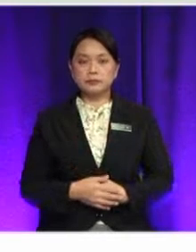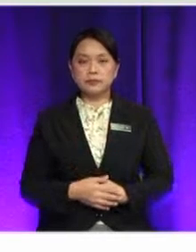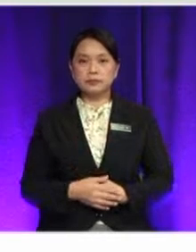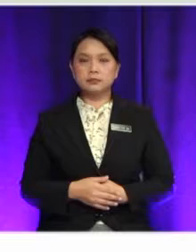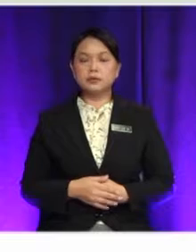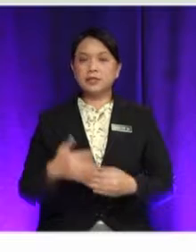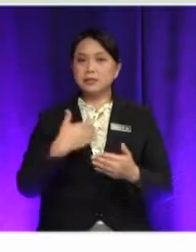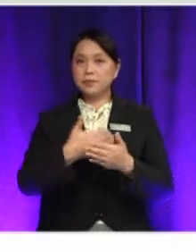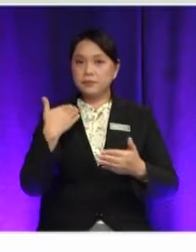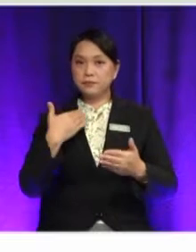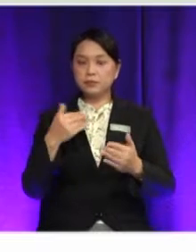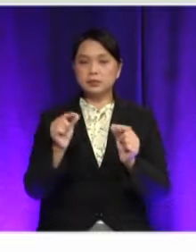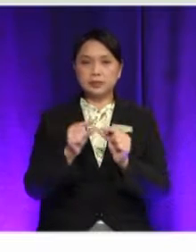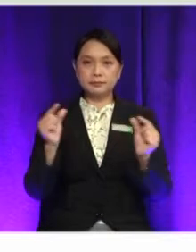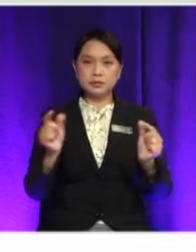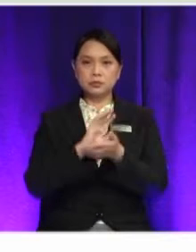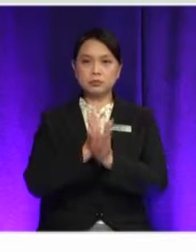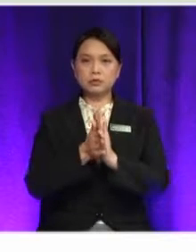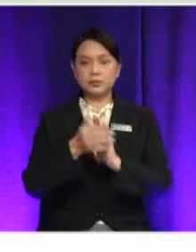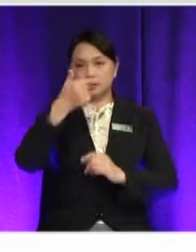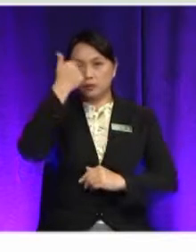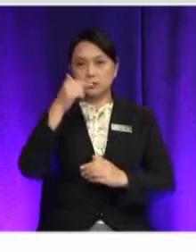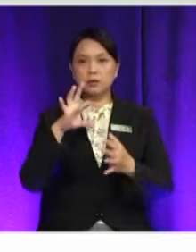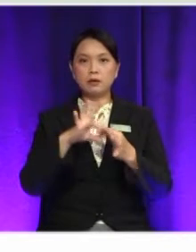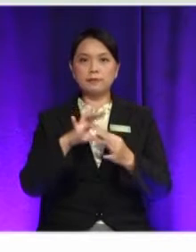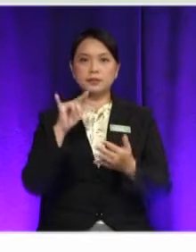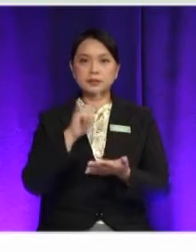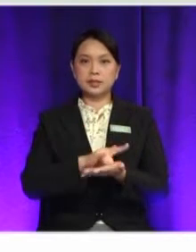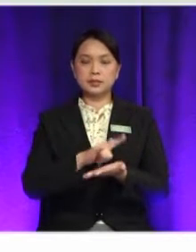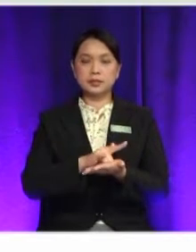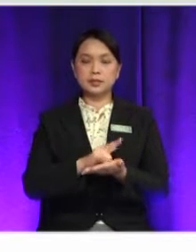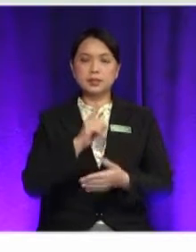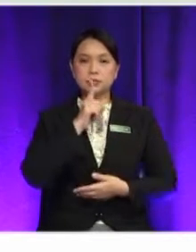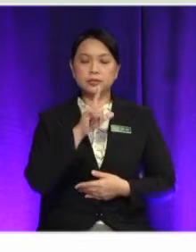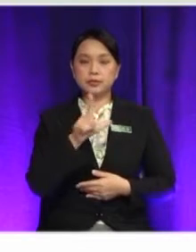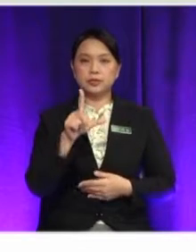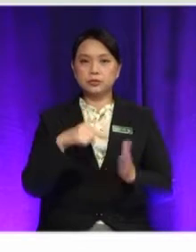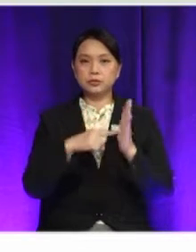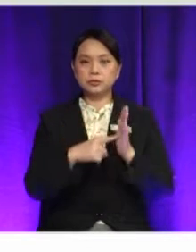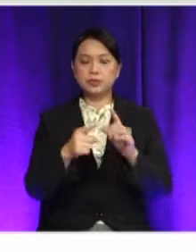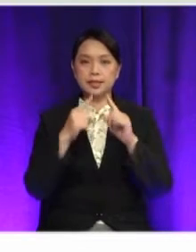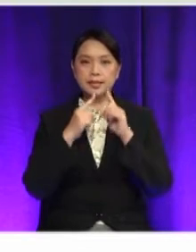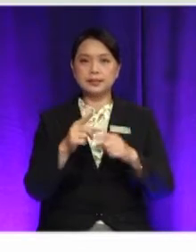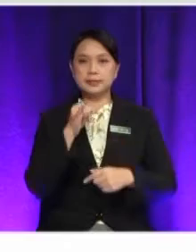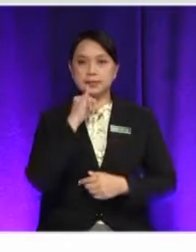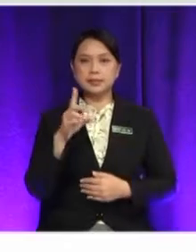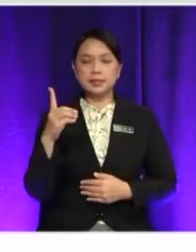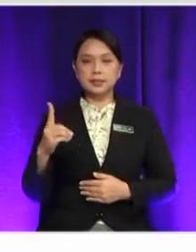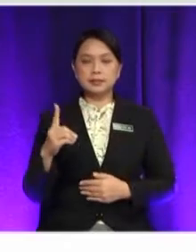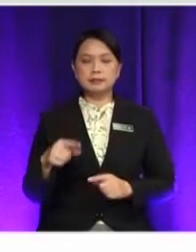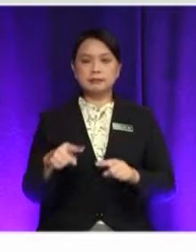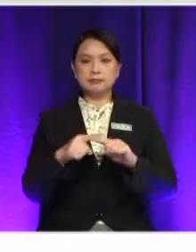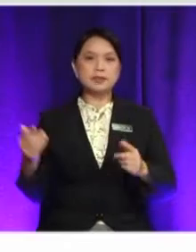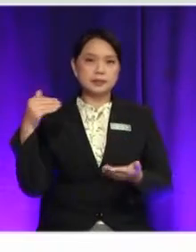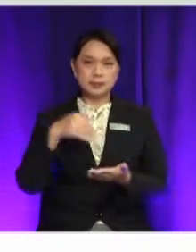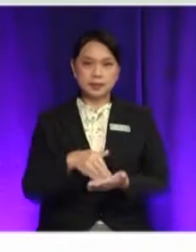the gap? So because of that, this surely shows that the best answer is donkey. But then again,